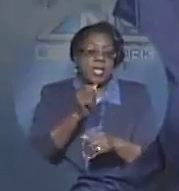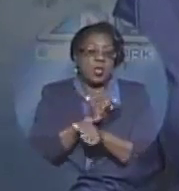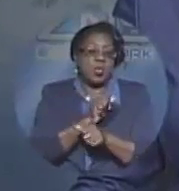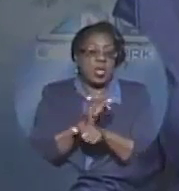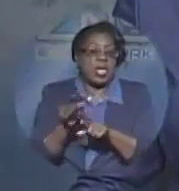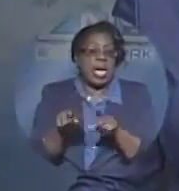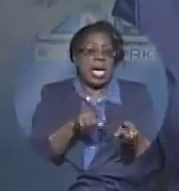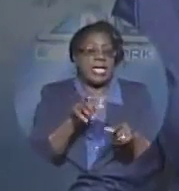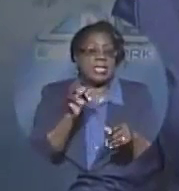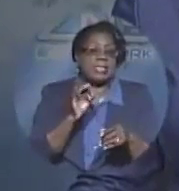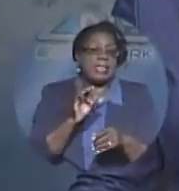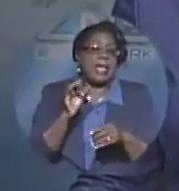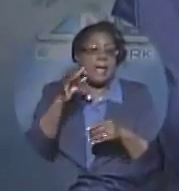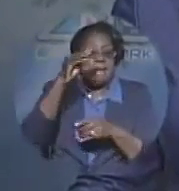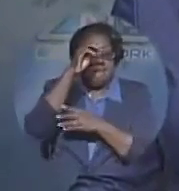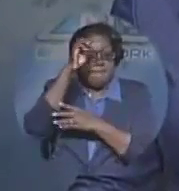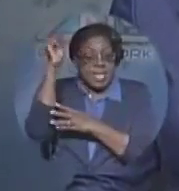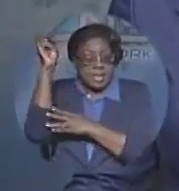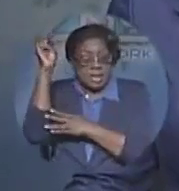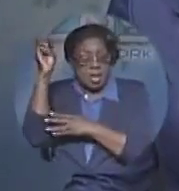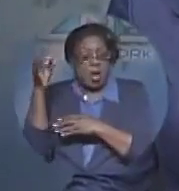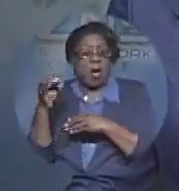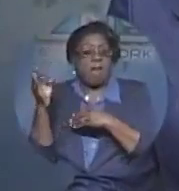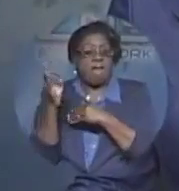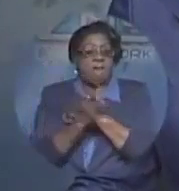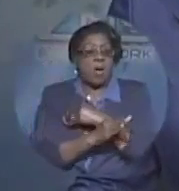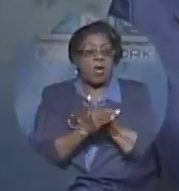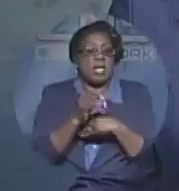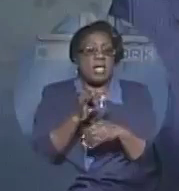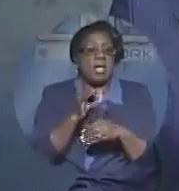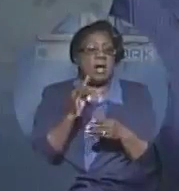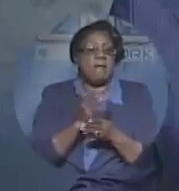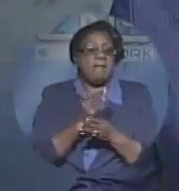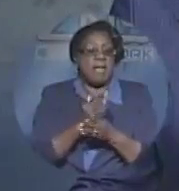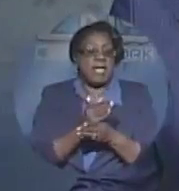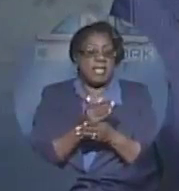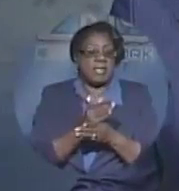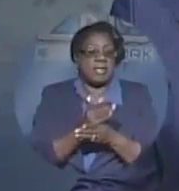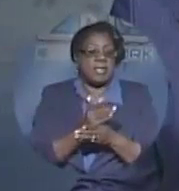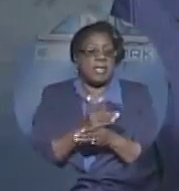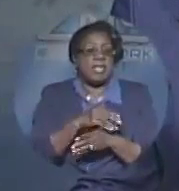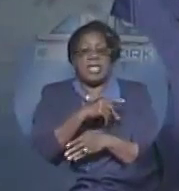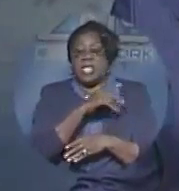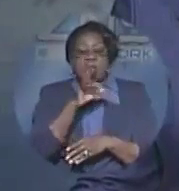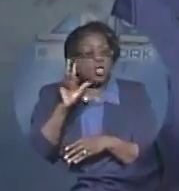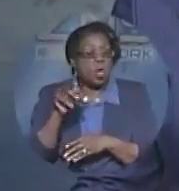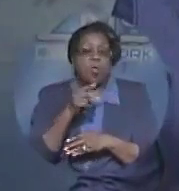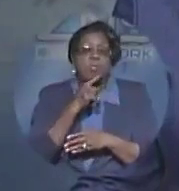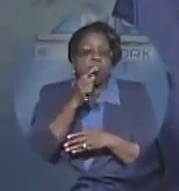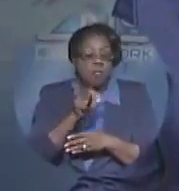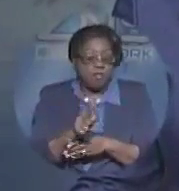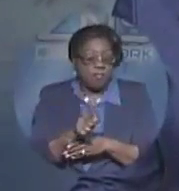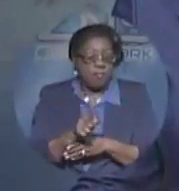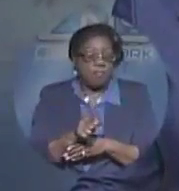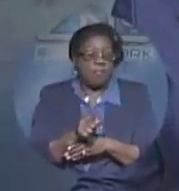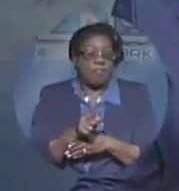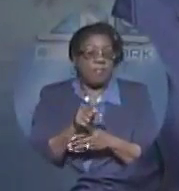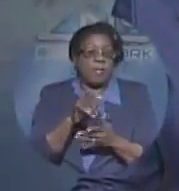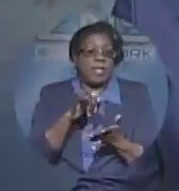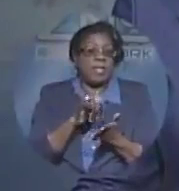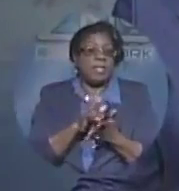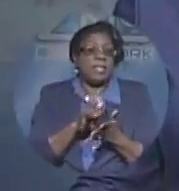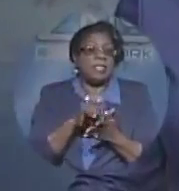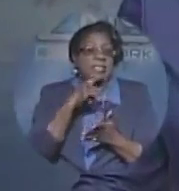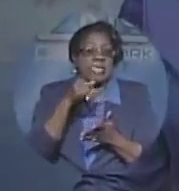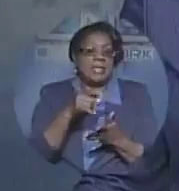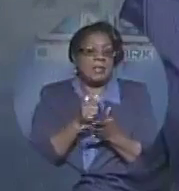through 2007 PLP administration. Mr. Mitchell says there isn't one scintilla of evidence to suggest any malfeasance by him